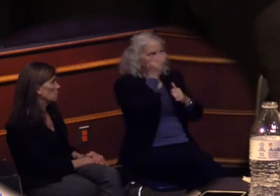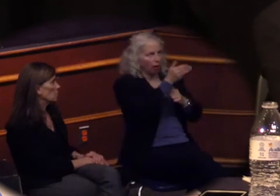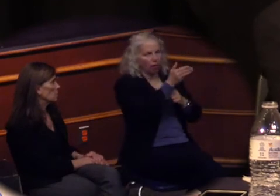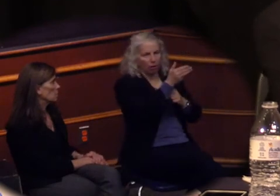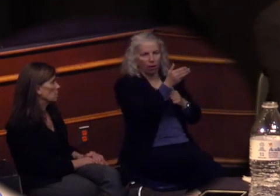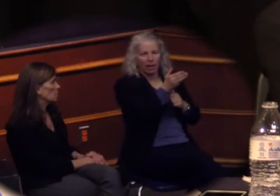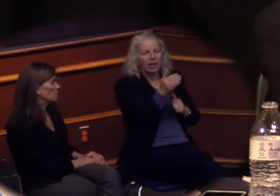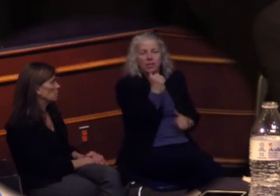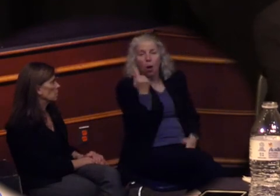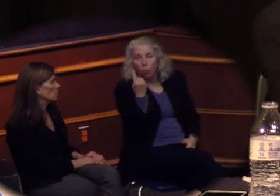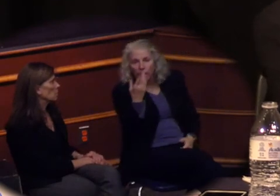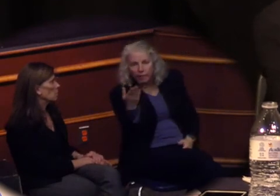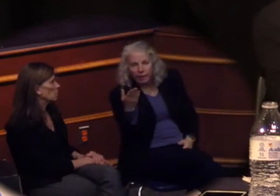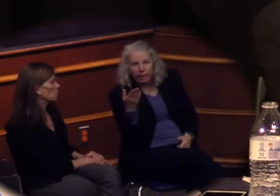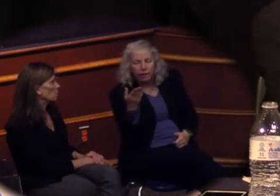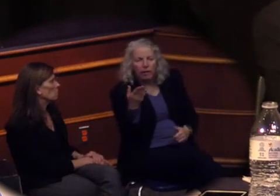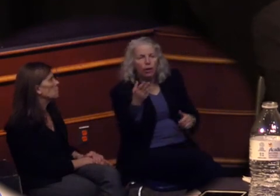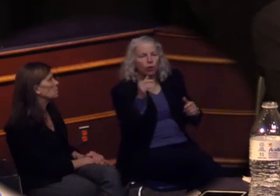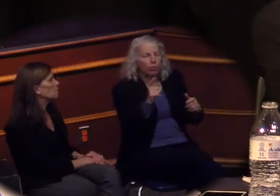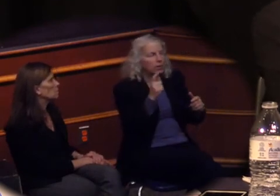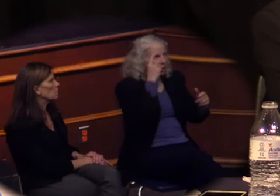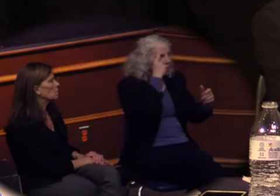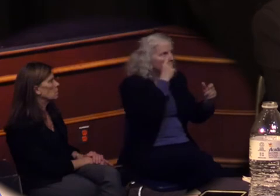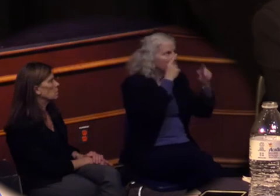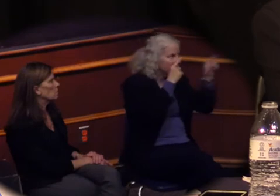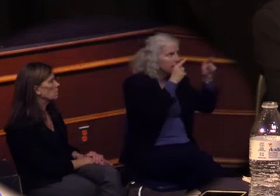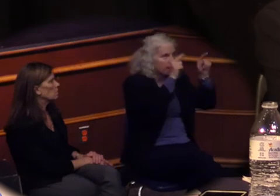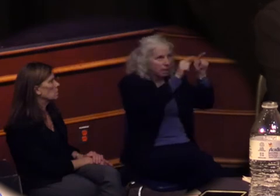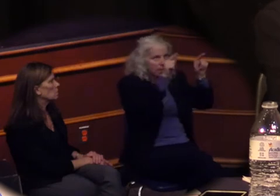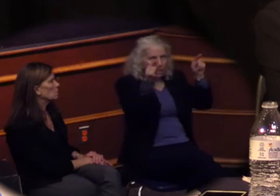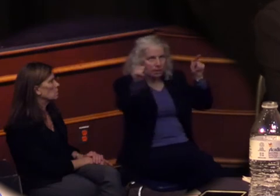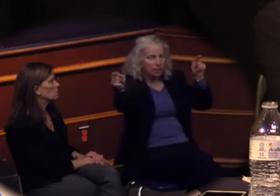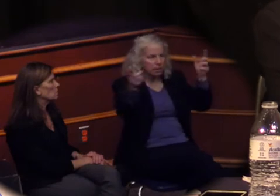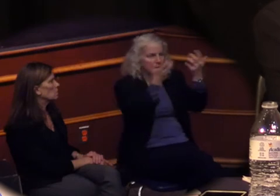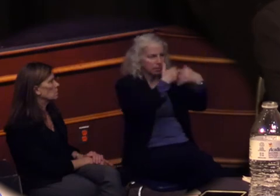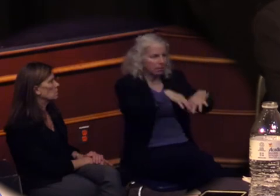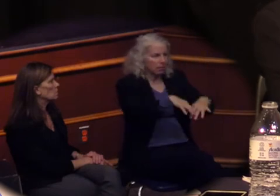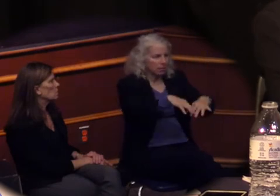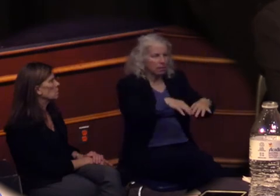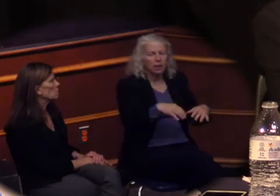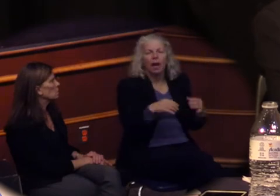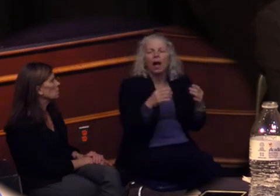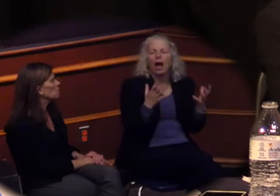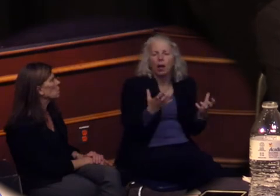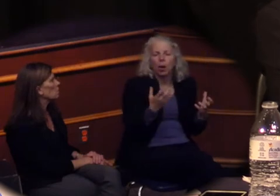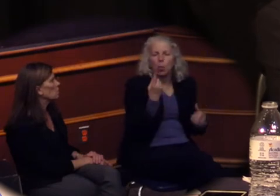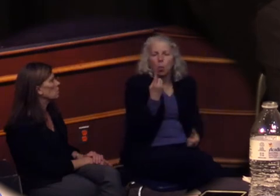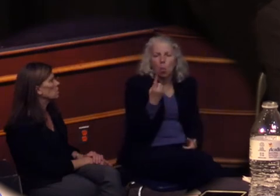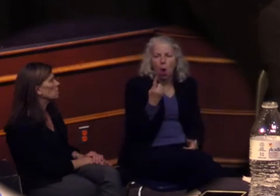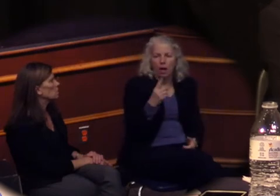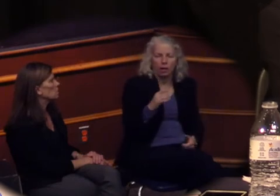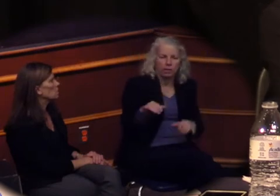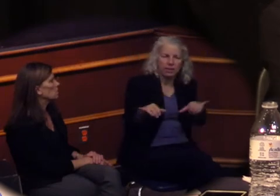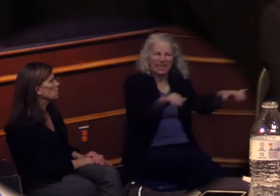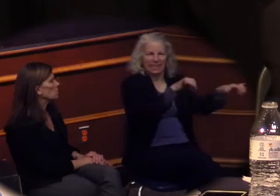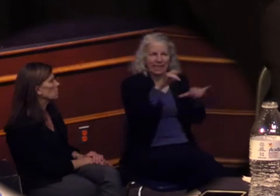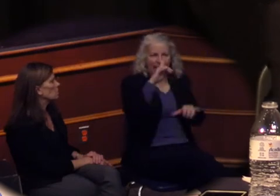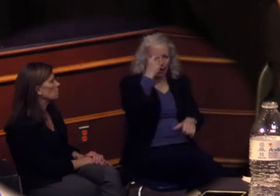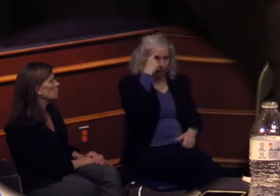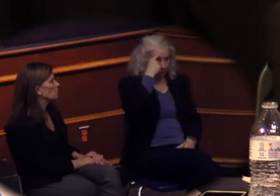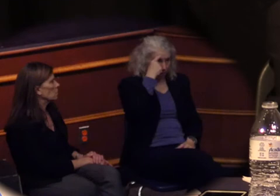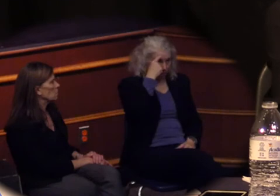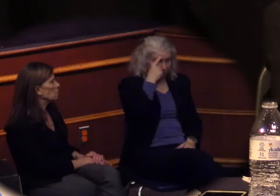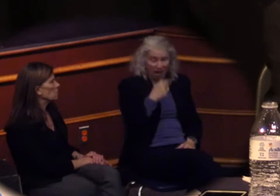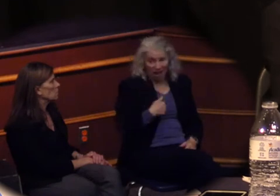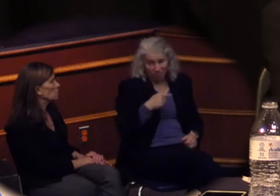one thing. It's integrating across all of the things. So I would be the governor of one commonwealth. And to demonstrate that commitment,